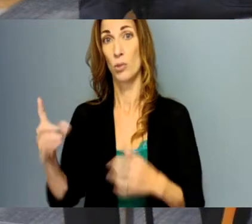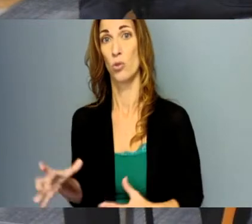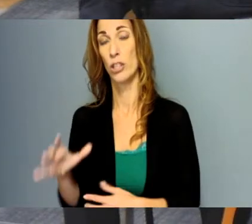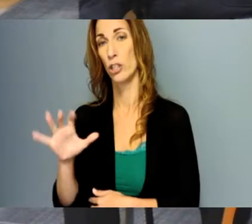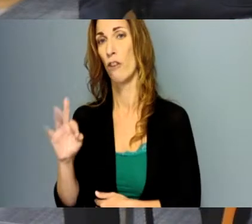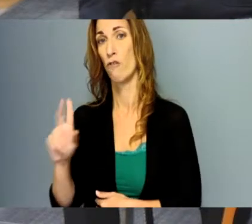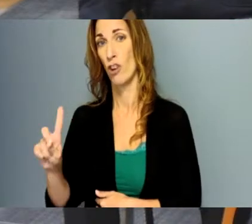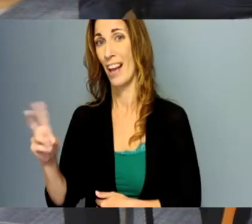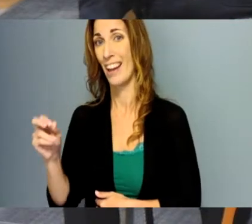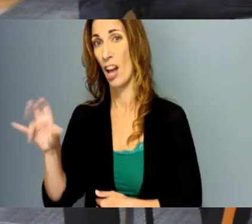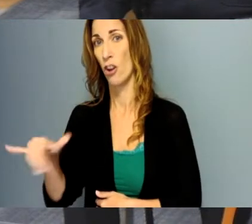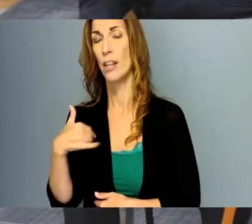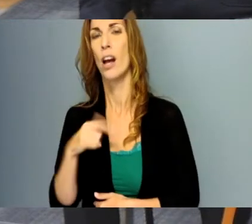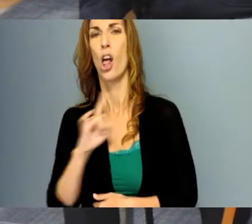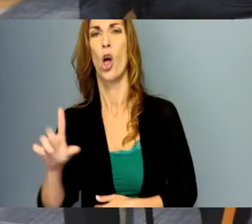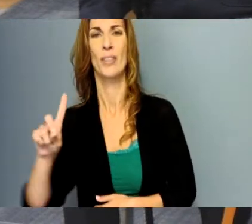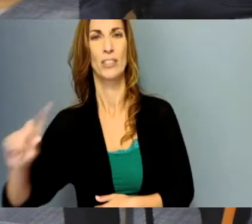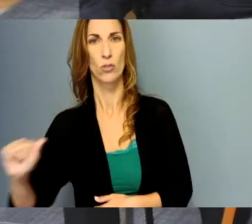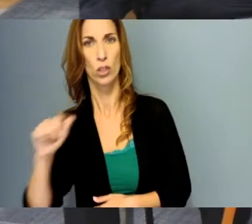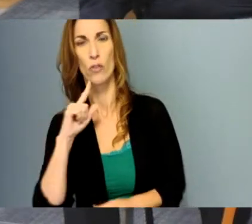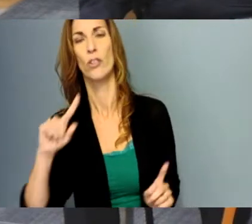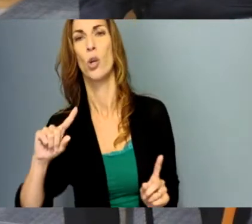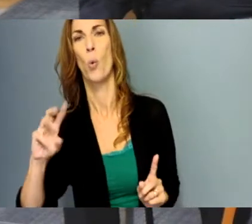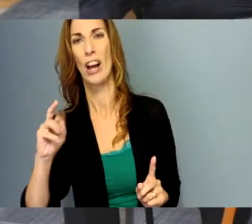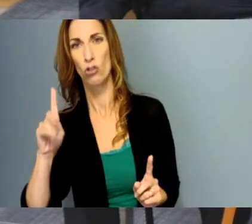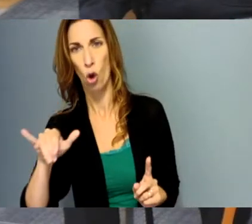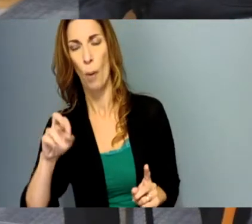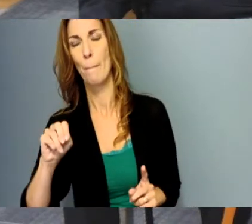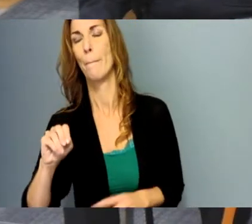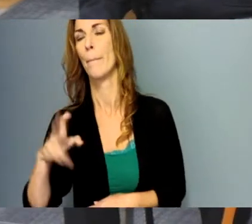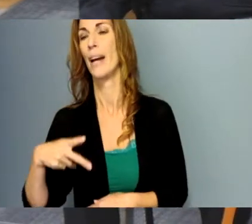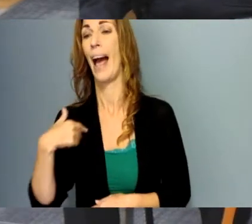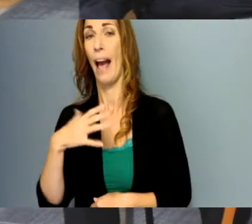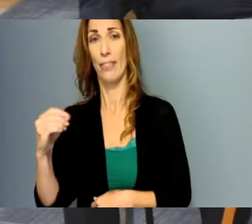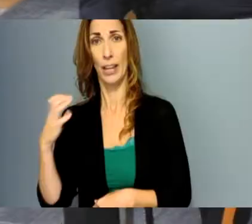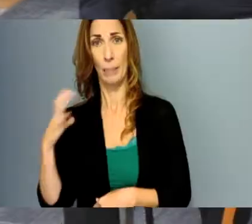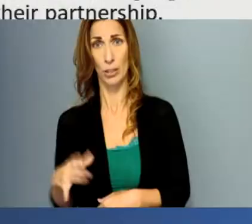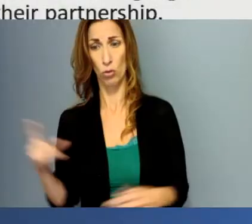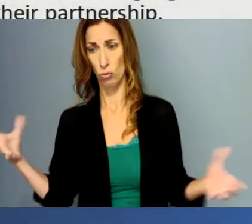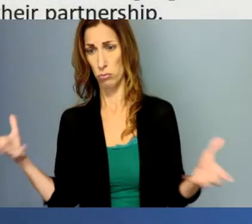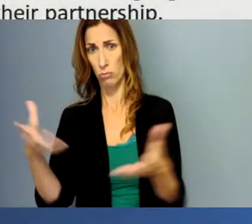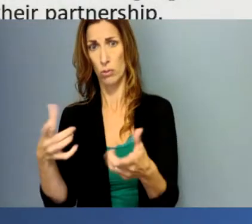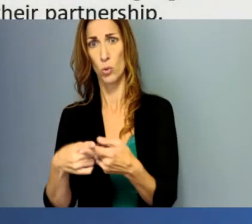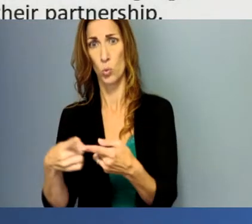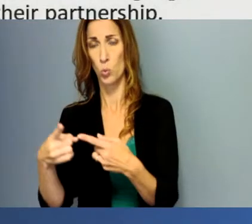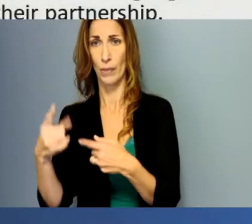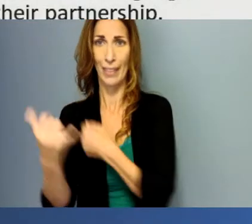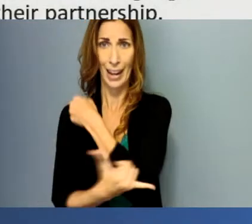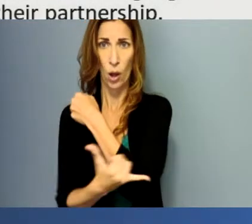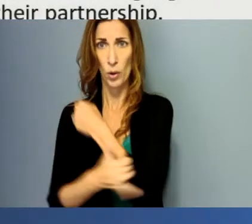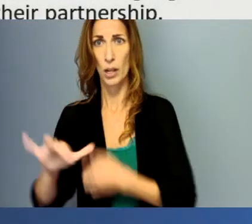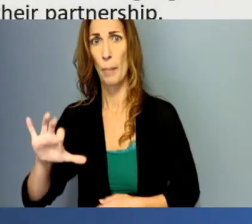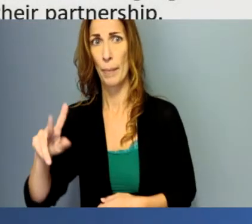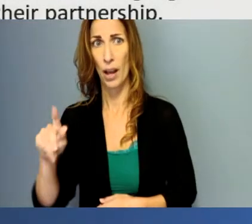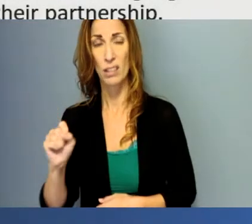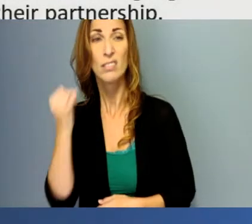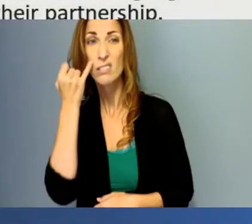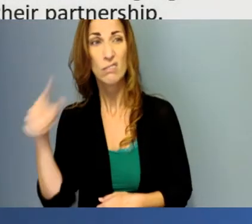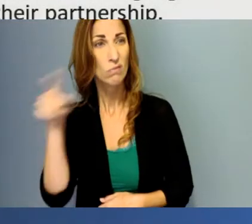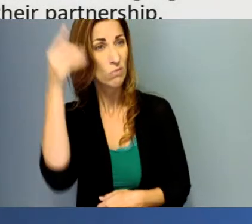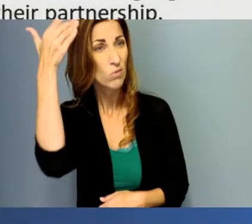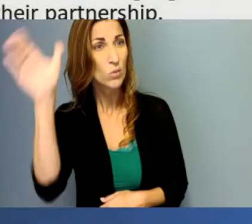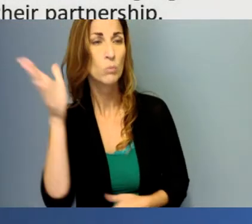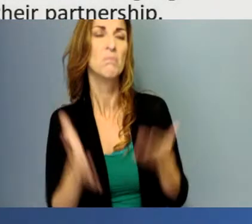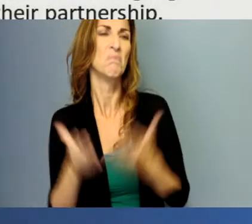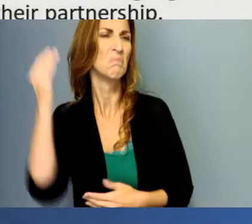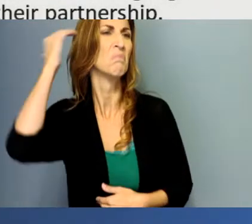with District Attorney Matt Weintraub, and the County Commissioners brought this program to the County of Bucks. If you were not aware, which you probably